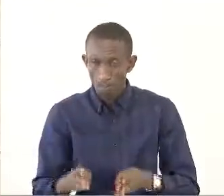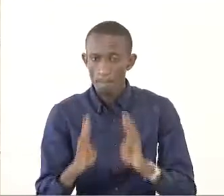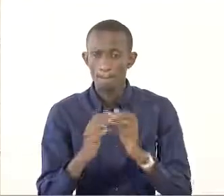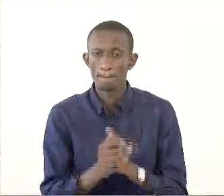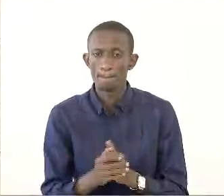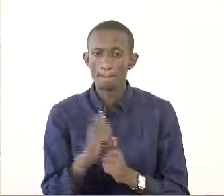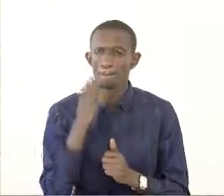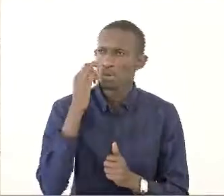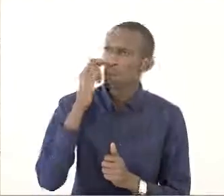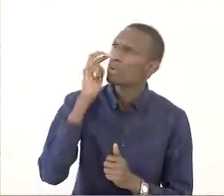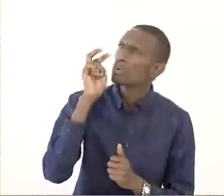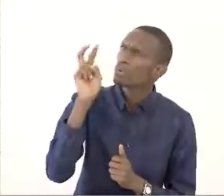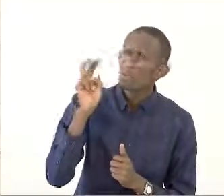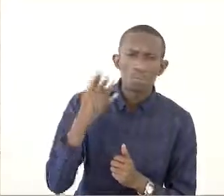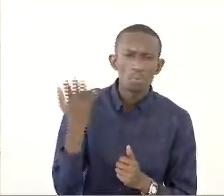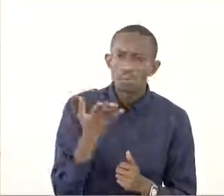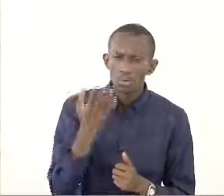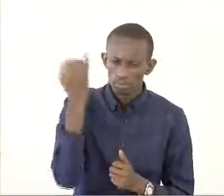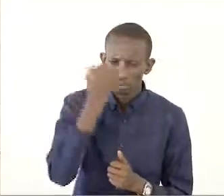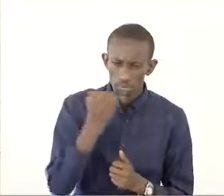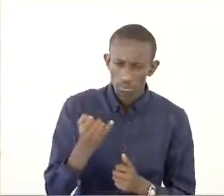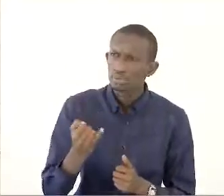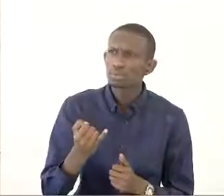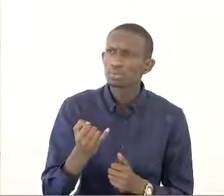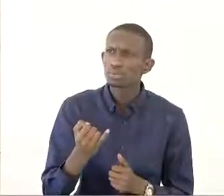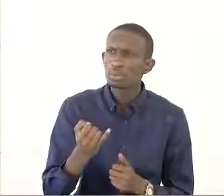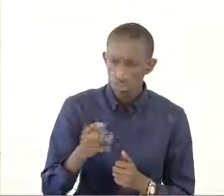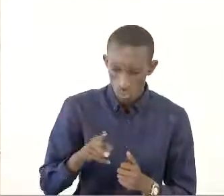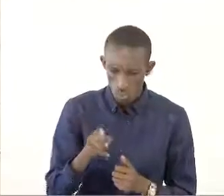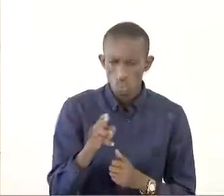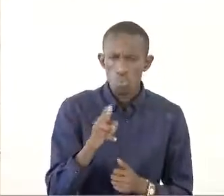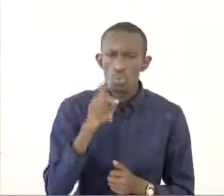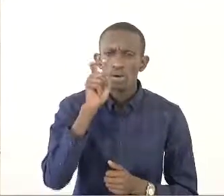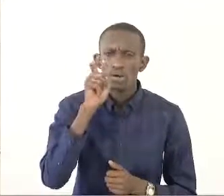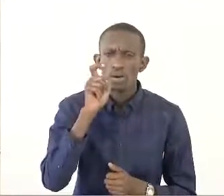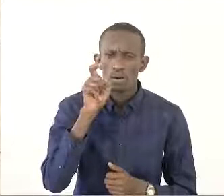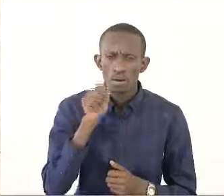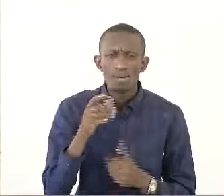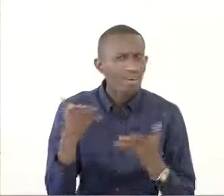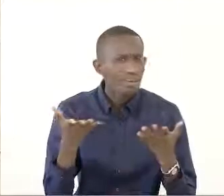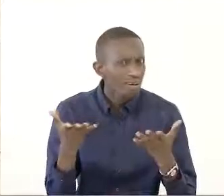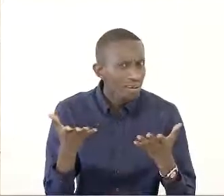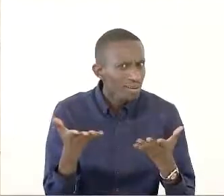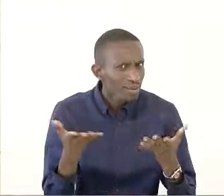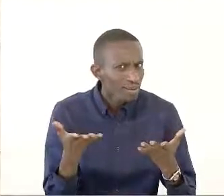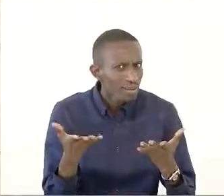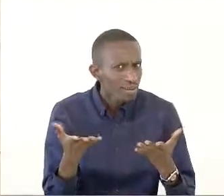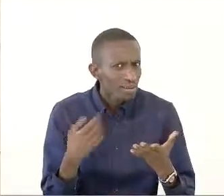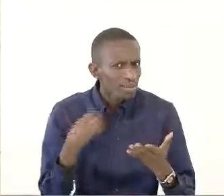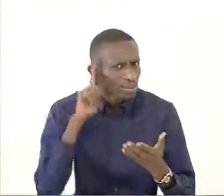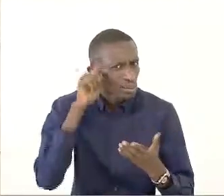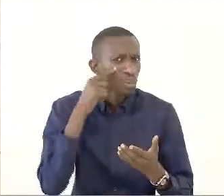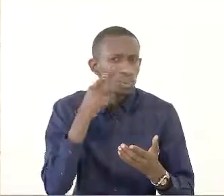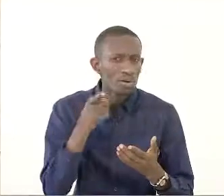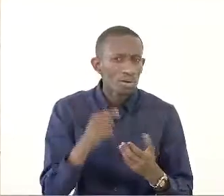you just look where the graph is cutting the x-axis. Can you tell me where? I think everybody sees